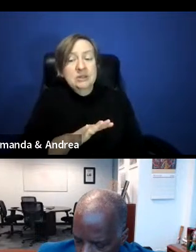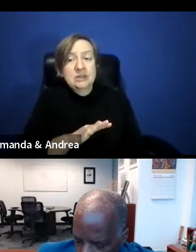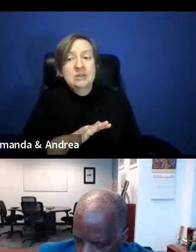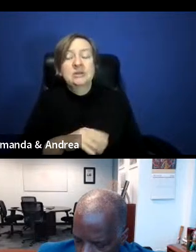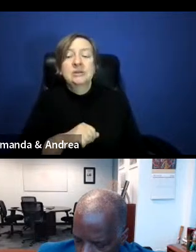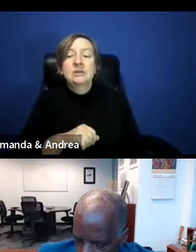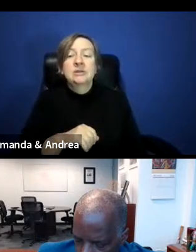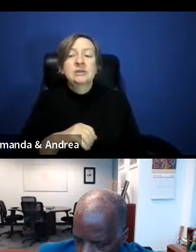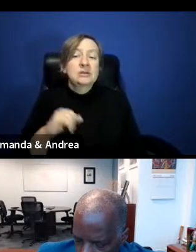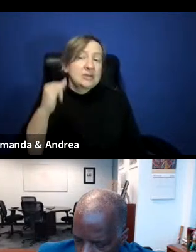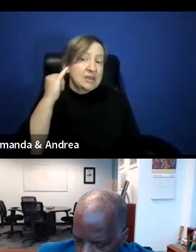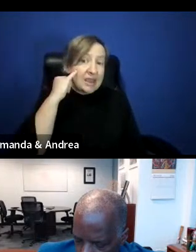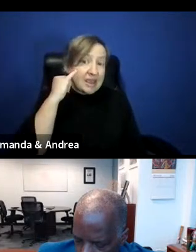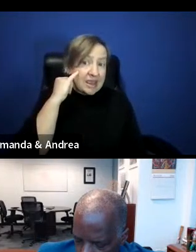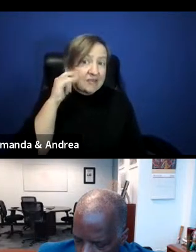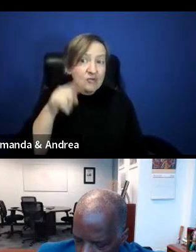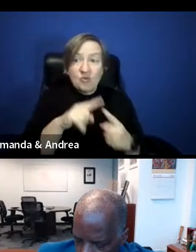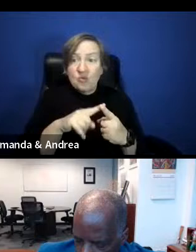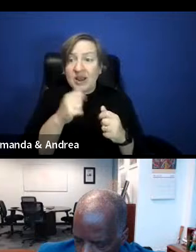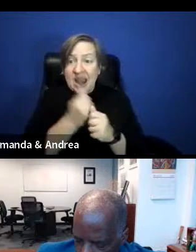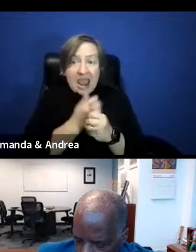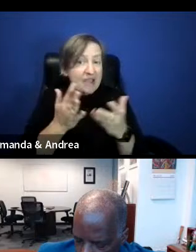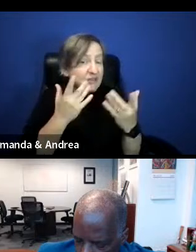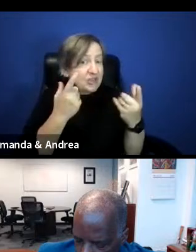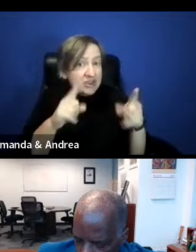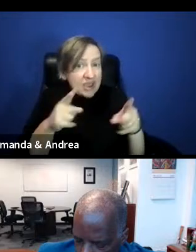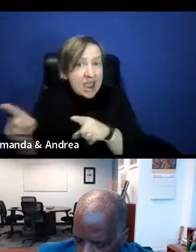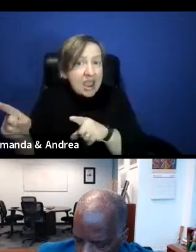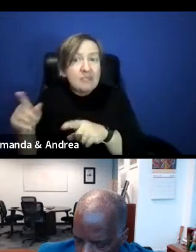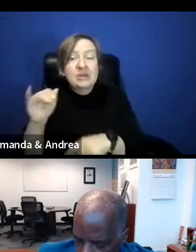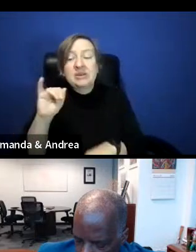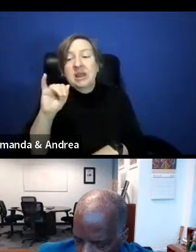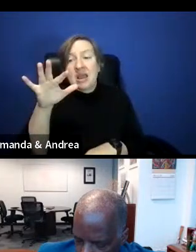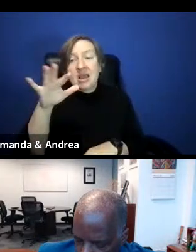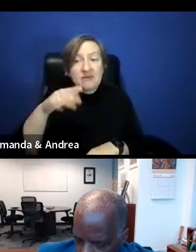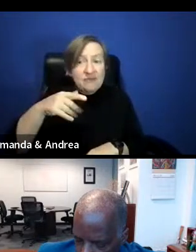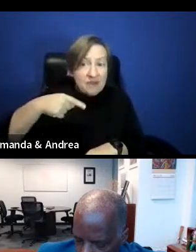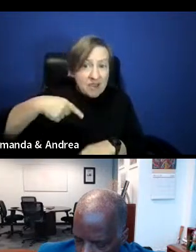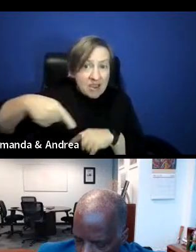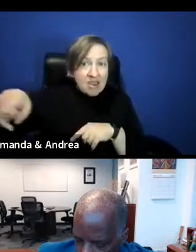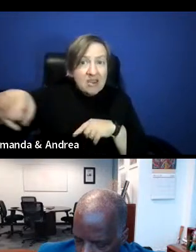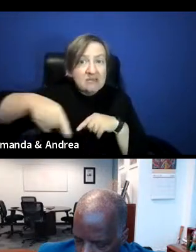If when all of the stuff was going on in the I-5 corridor,